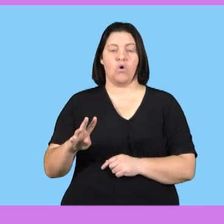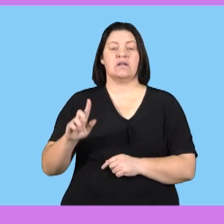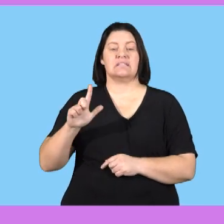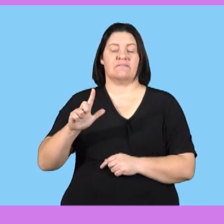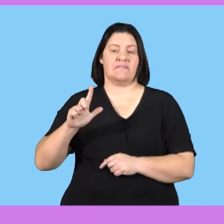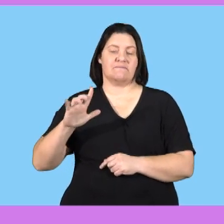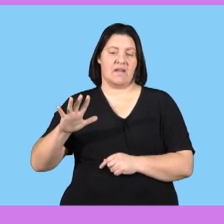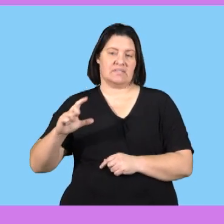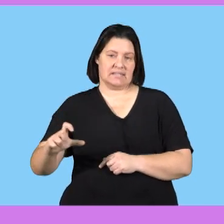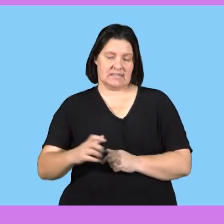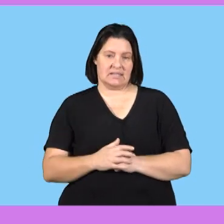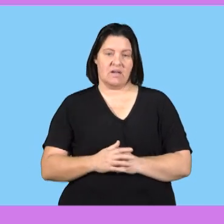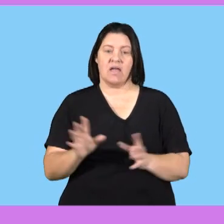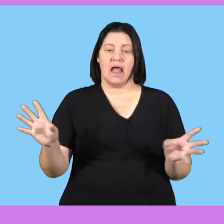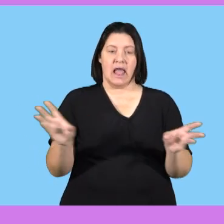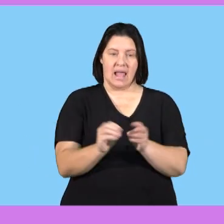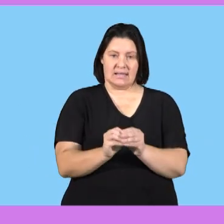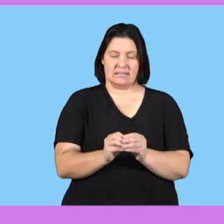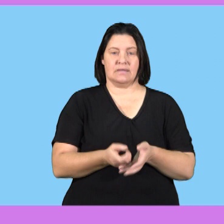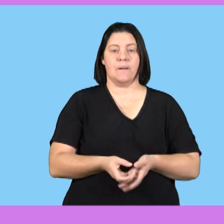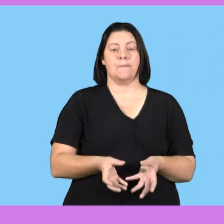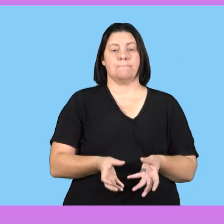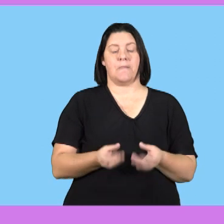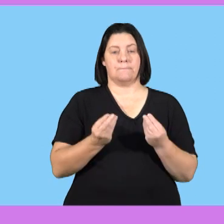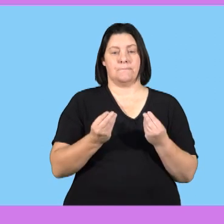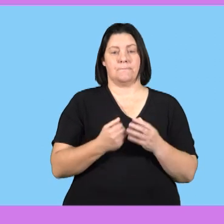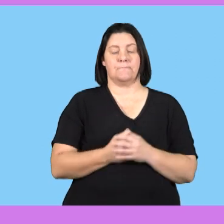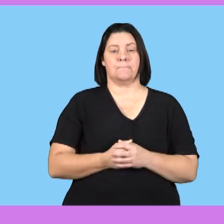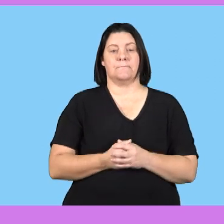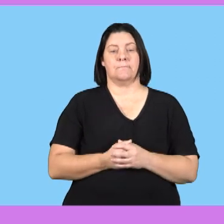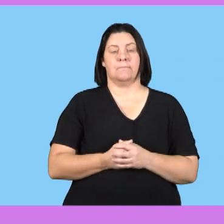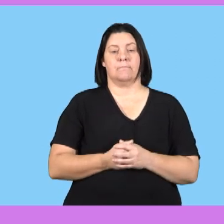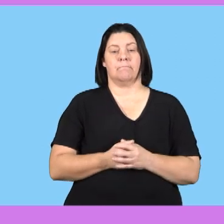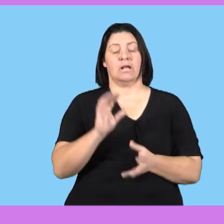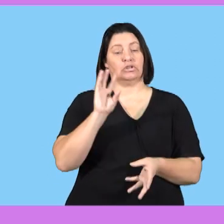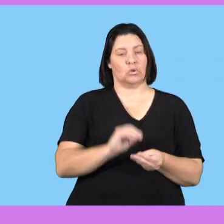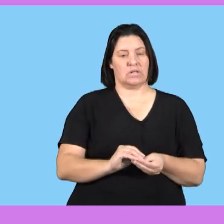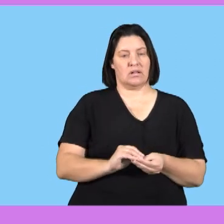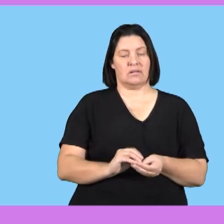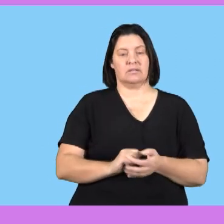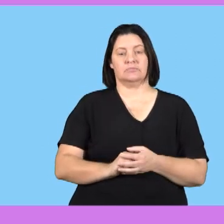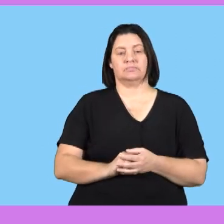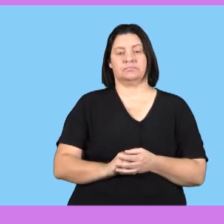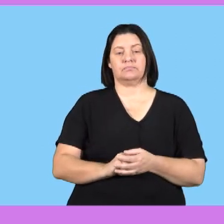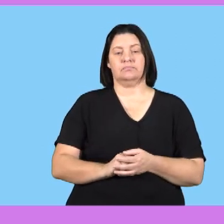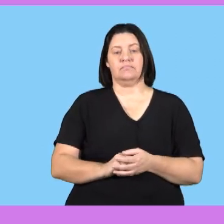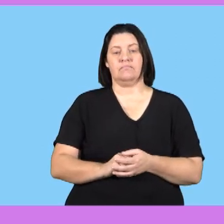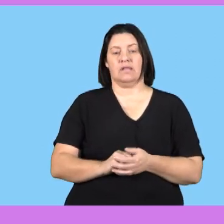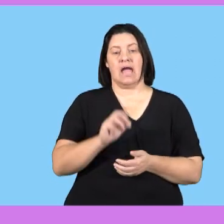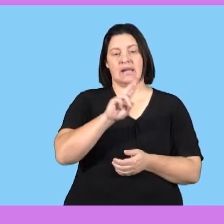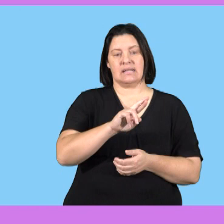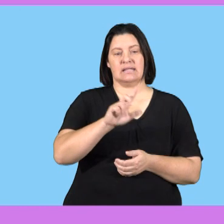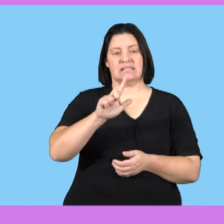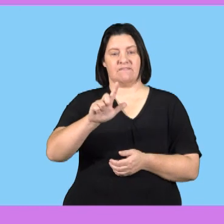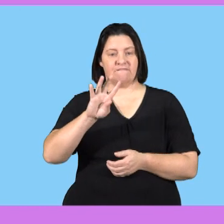and 75 cents. If I add the two amounts together, now it gives me a total of